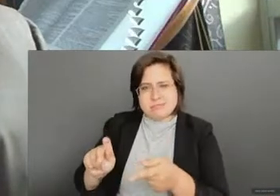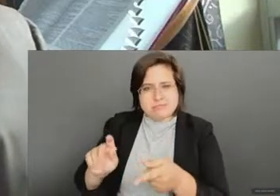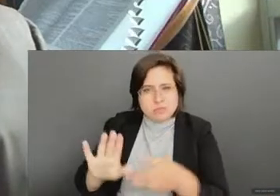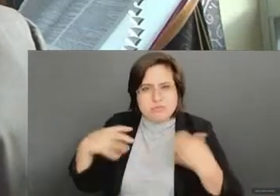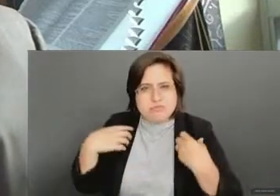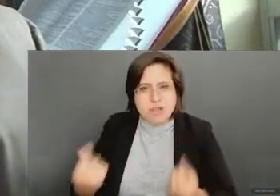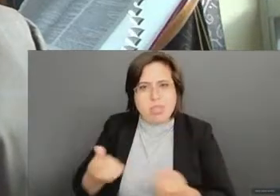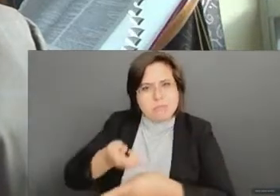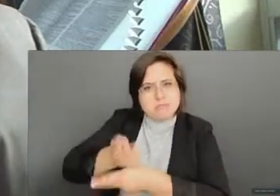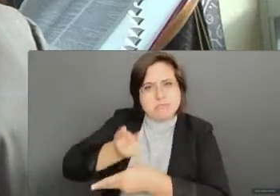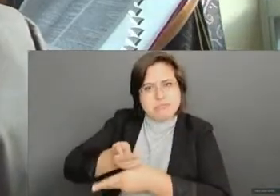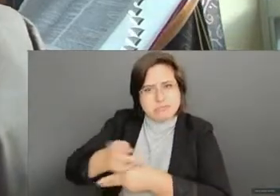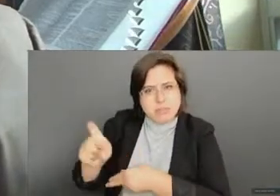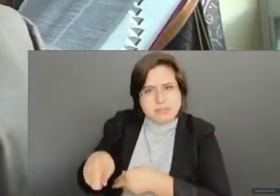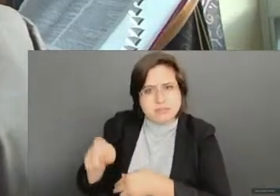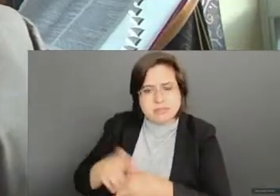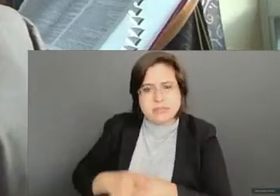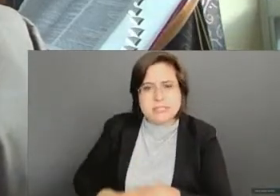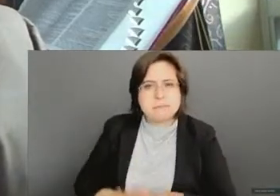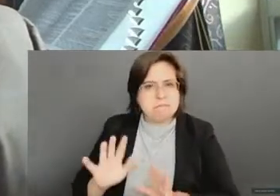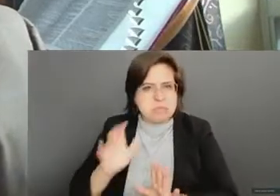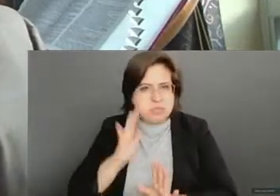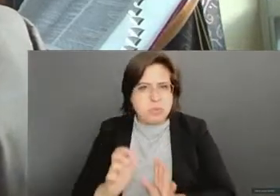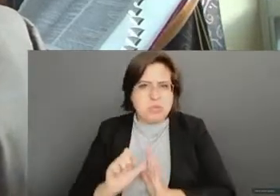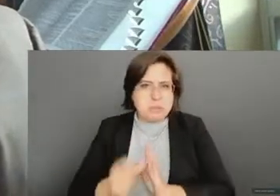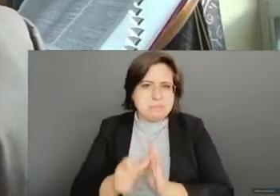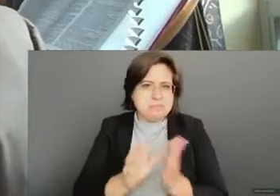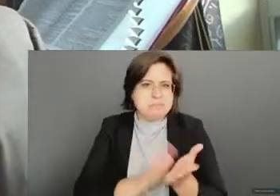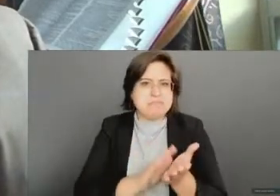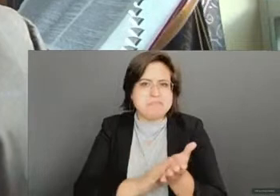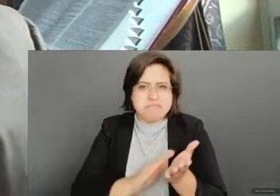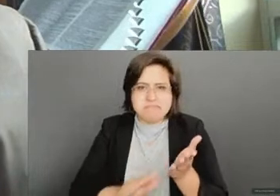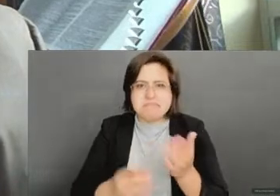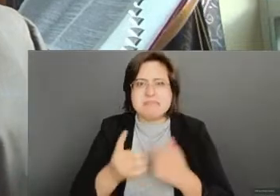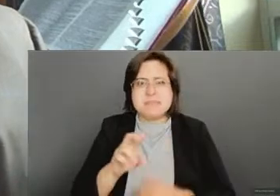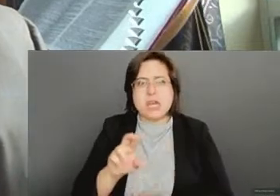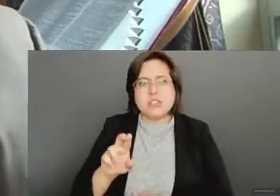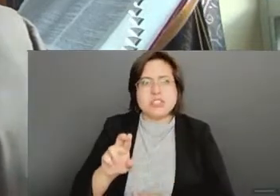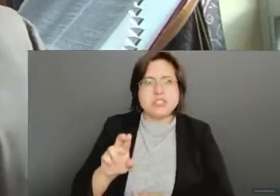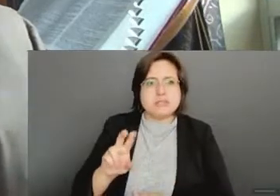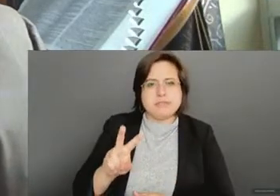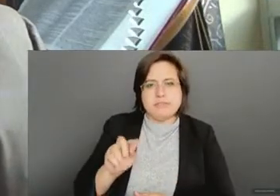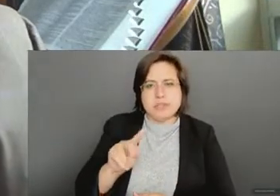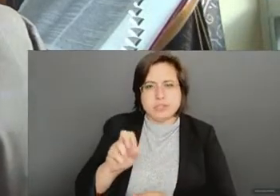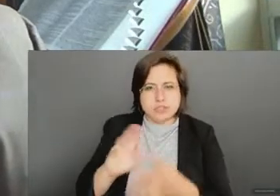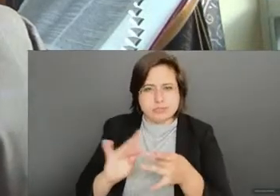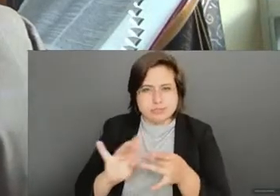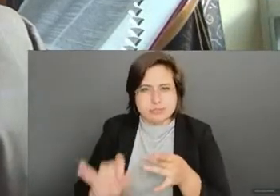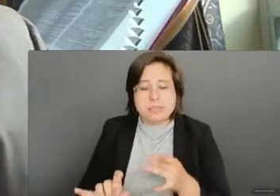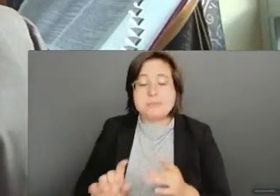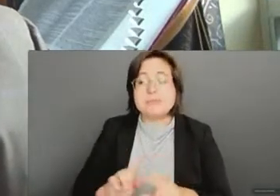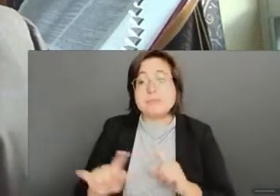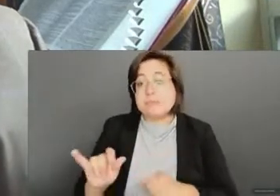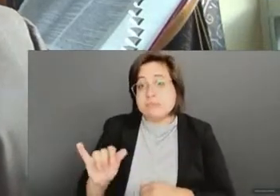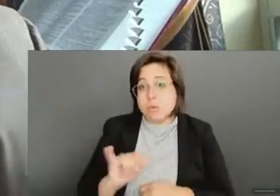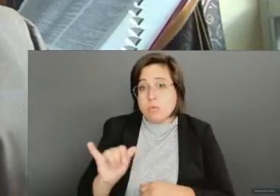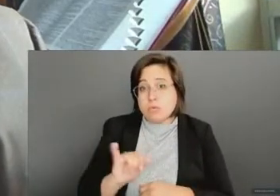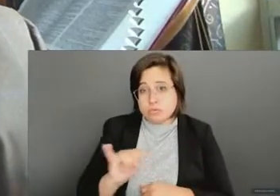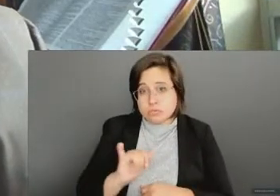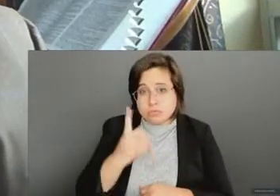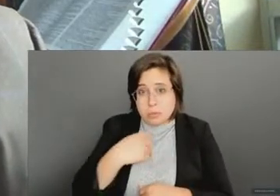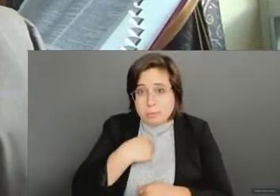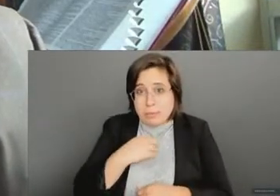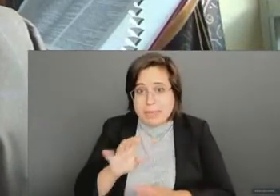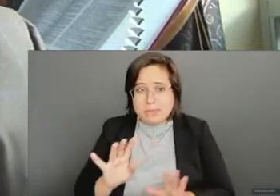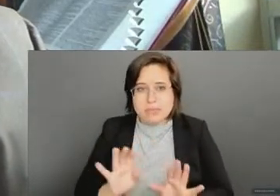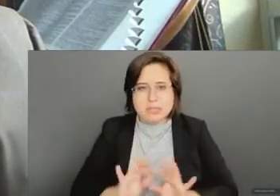is taken care of. So I just really want to commend Dr. Ventures for bringing that up, but also that to me that it's also an